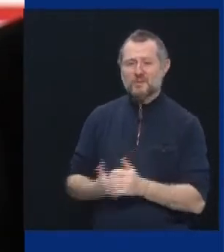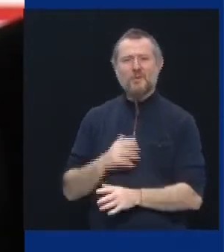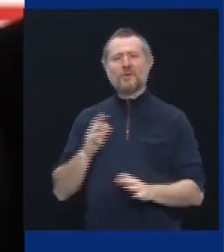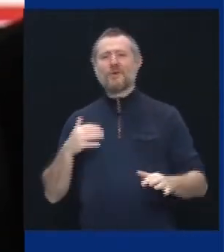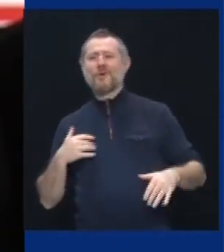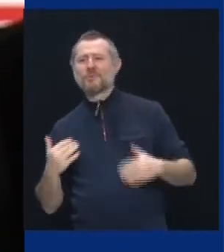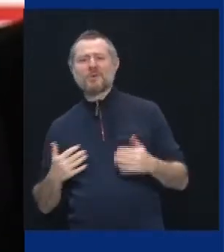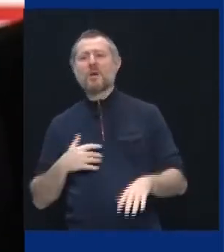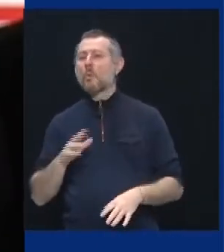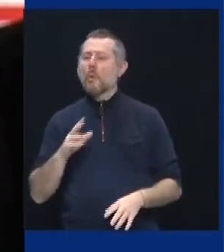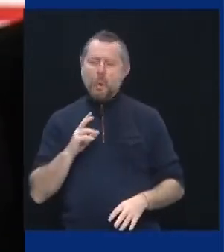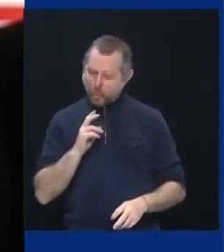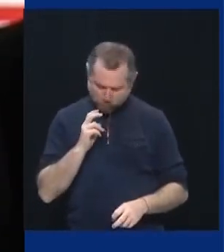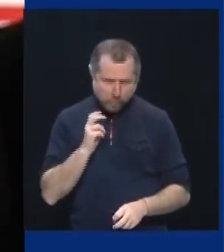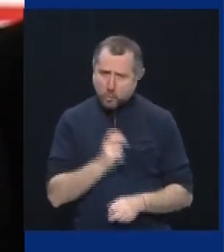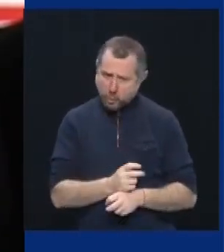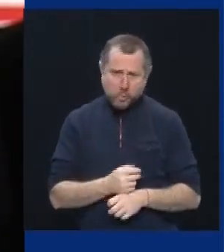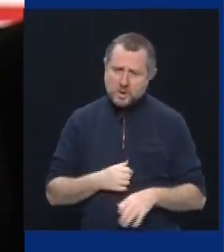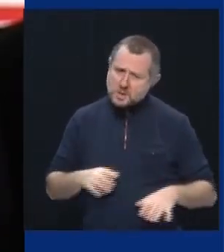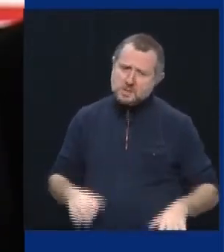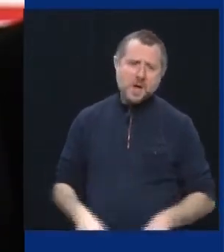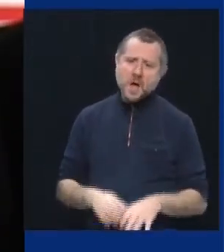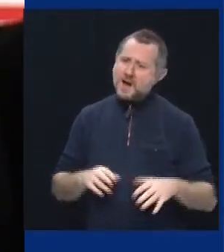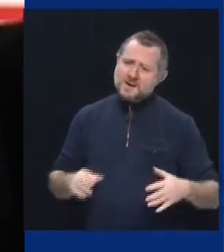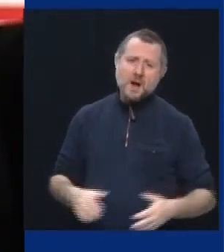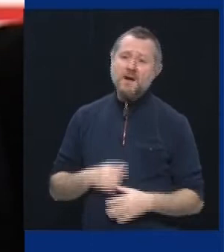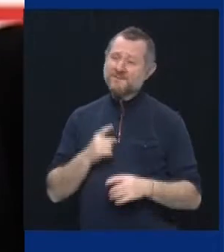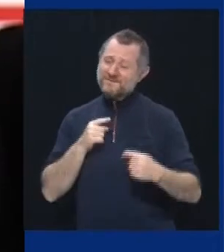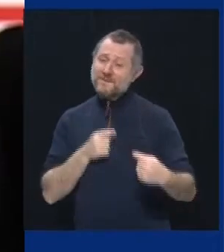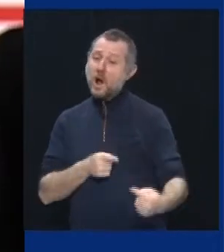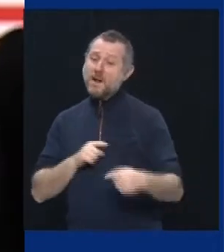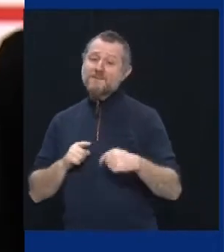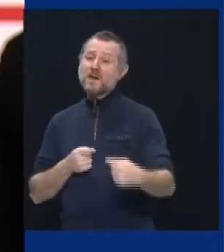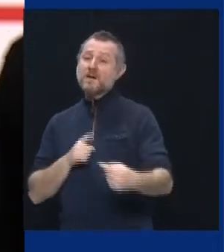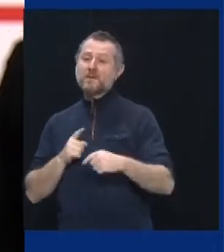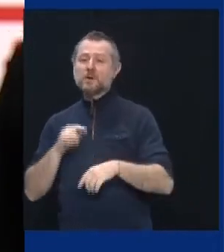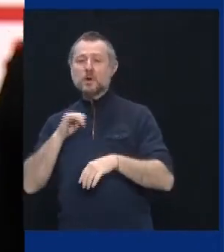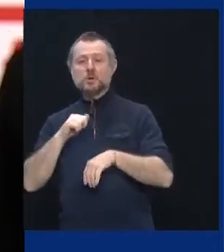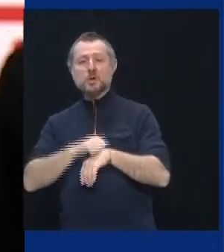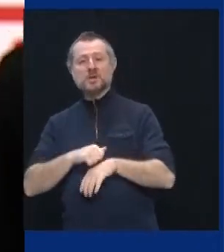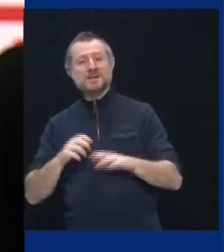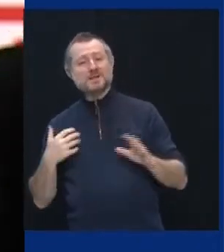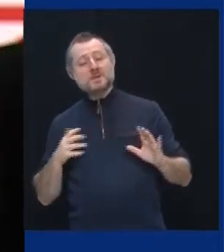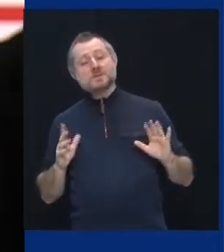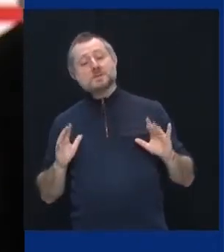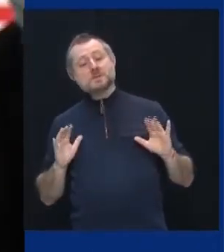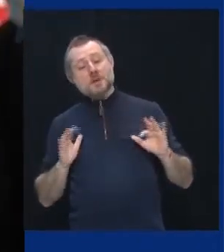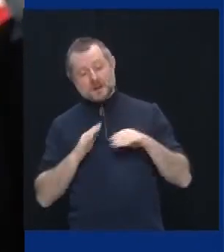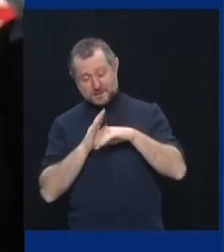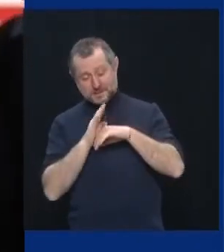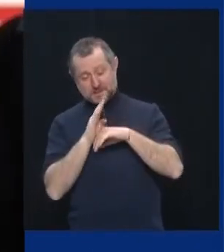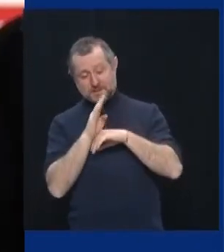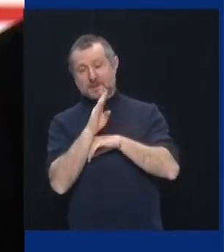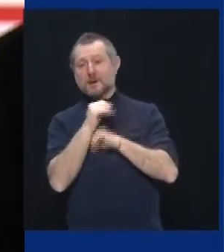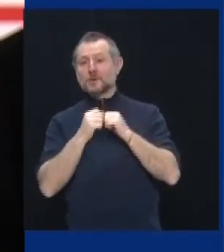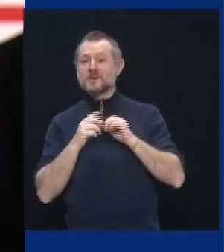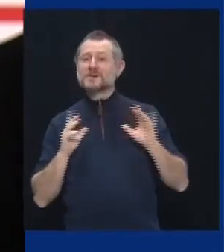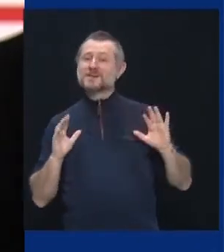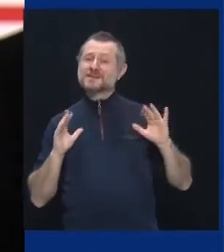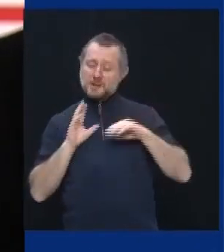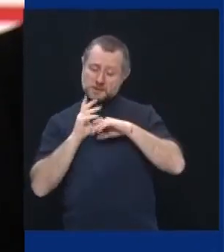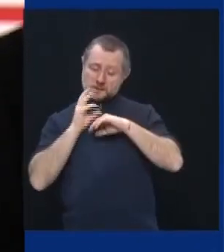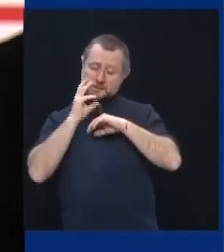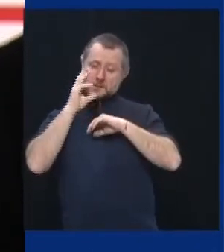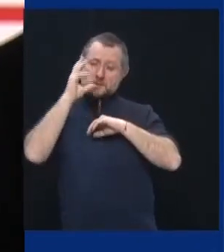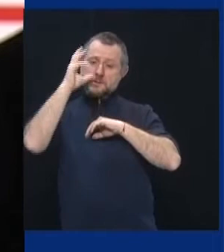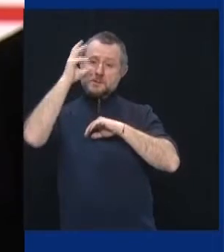Yes. And it takes somebody to fight that fight and push that stone up the hill and deconstruct the